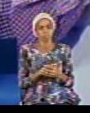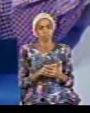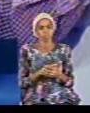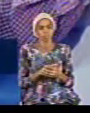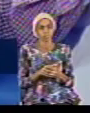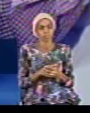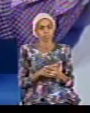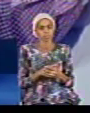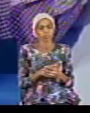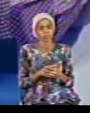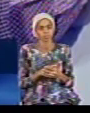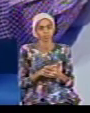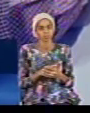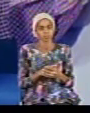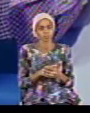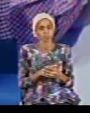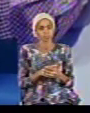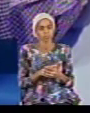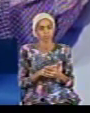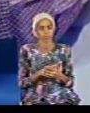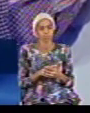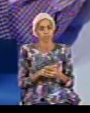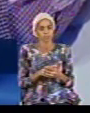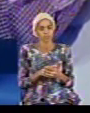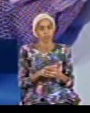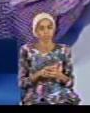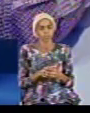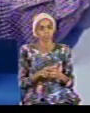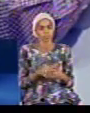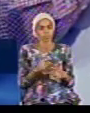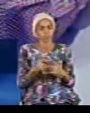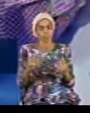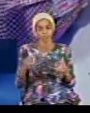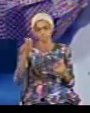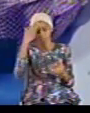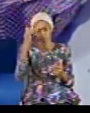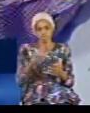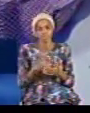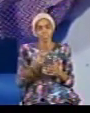I'm still disturbed, but I know that God has saved me. Amen.